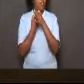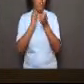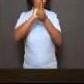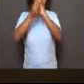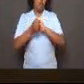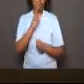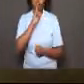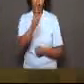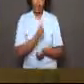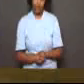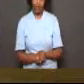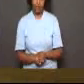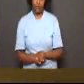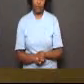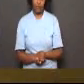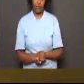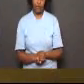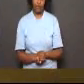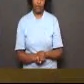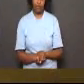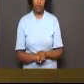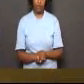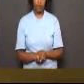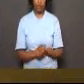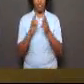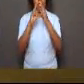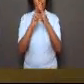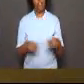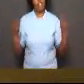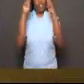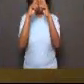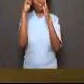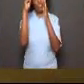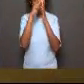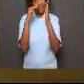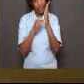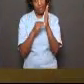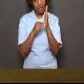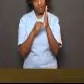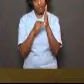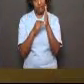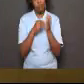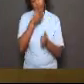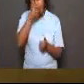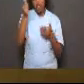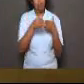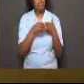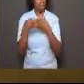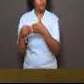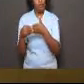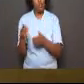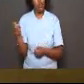transformation. In creating a federal system based on the principle